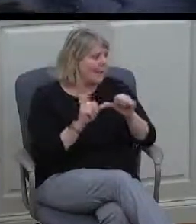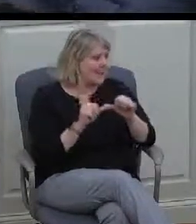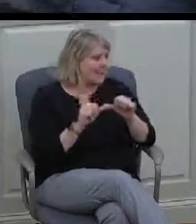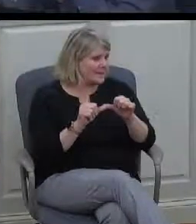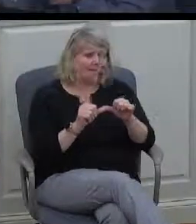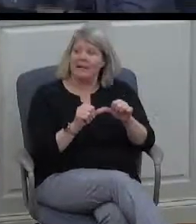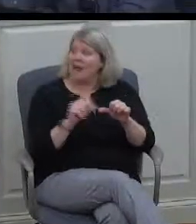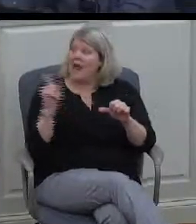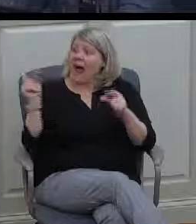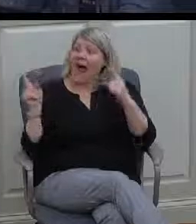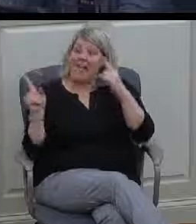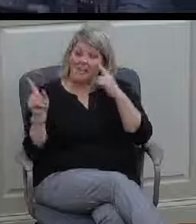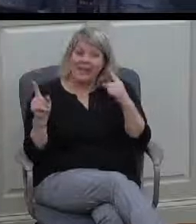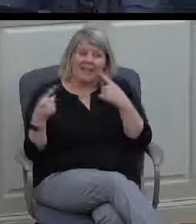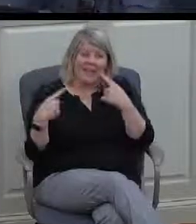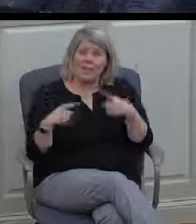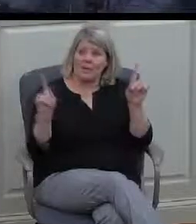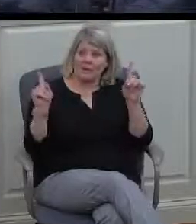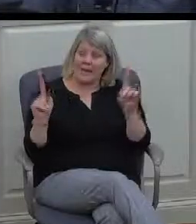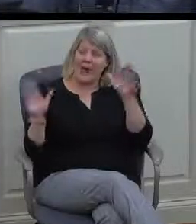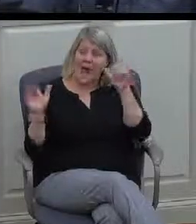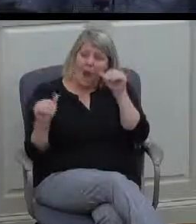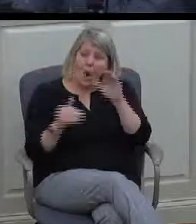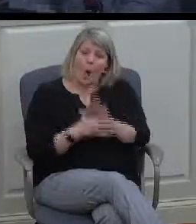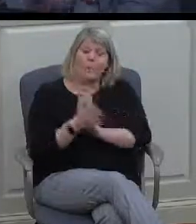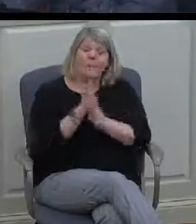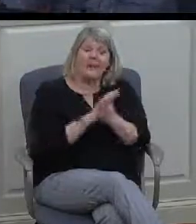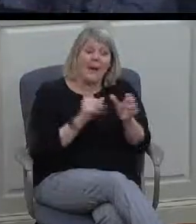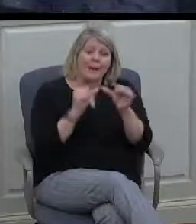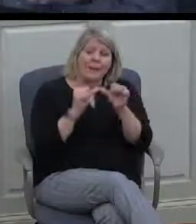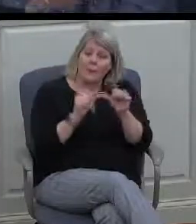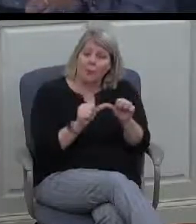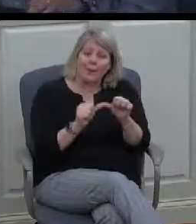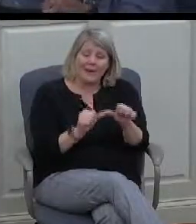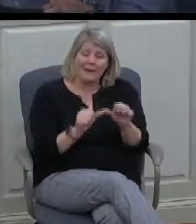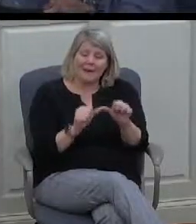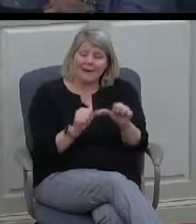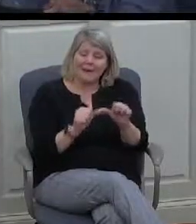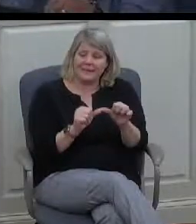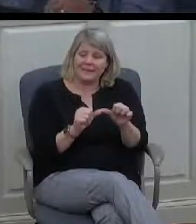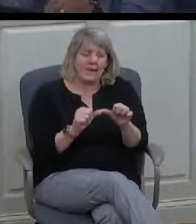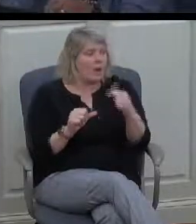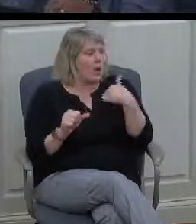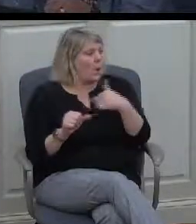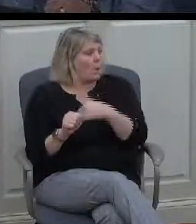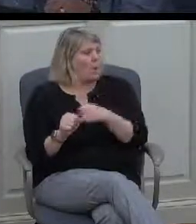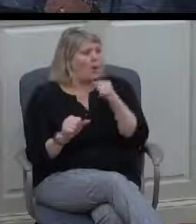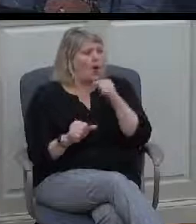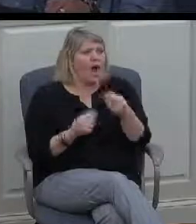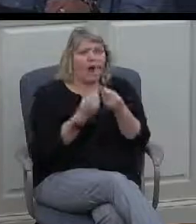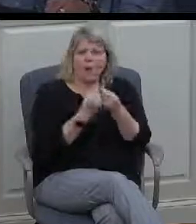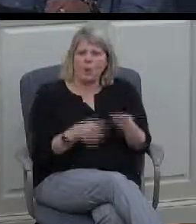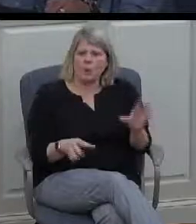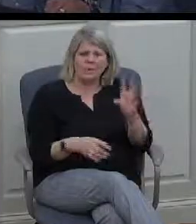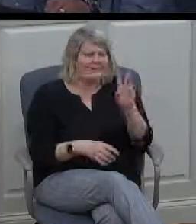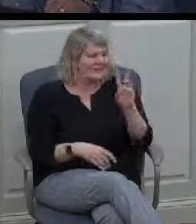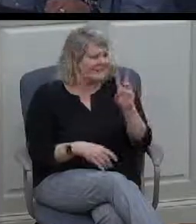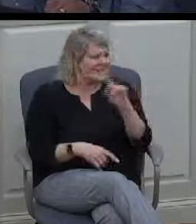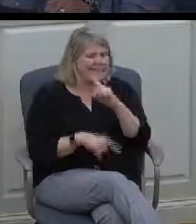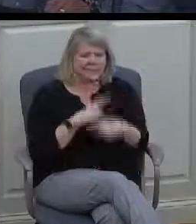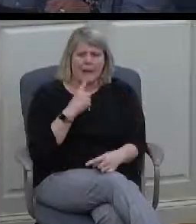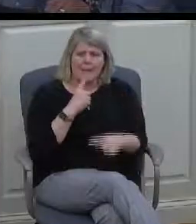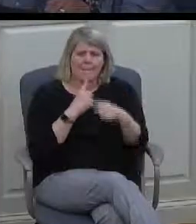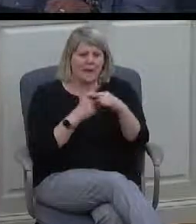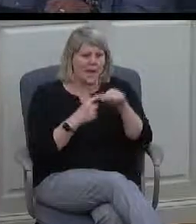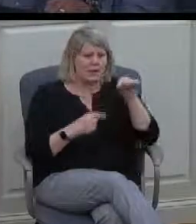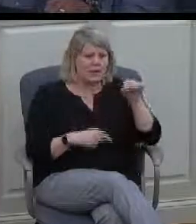they're working well. I hope they do become permanent. Permanently temporary. Well, So we're not losing 6 and the and those, parkette no. spots. Ultimately,